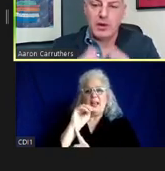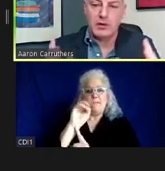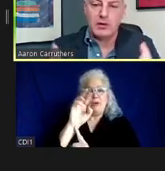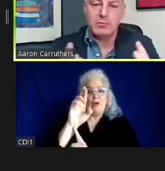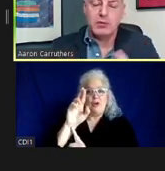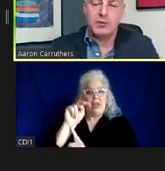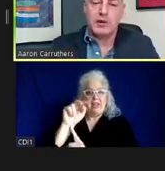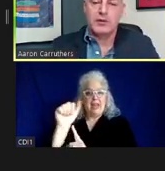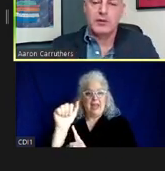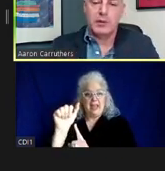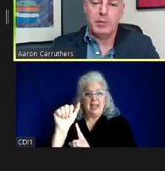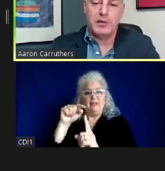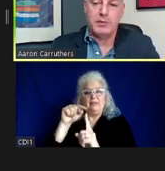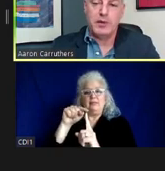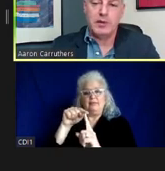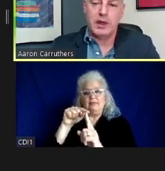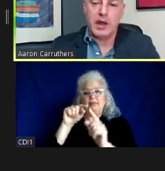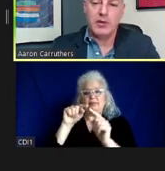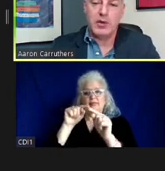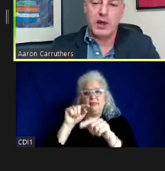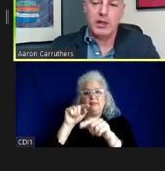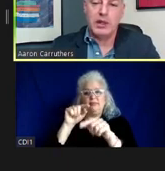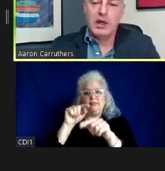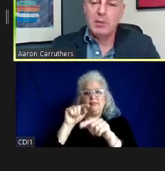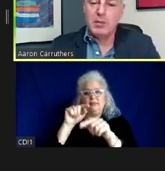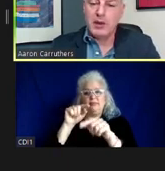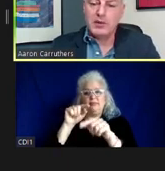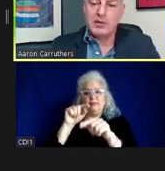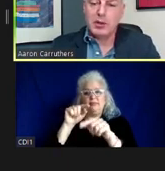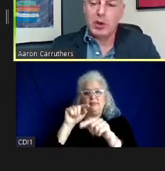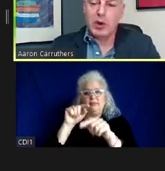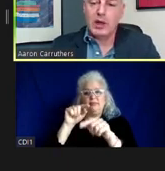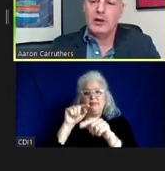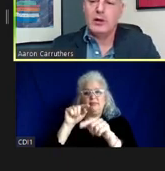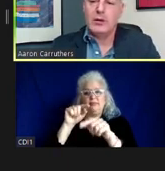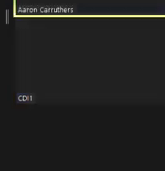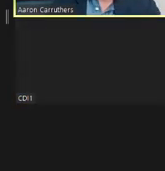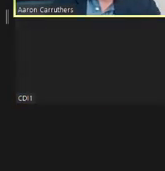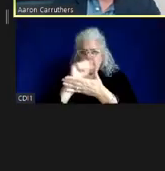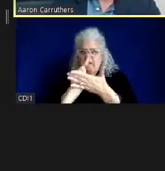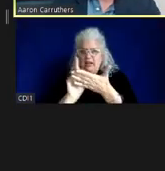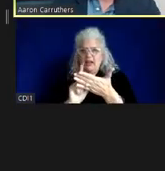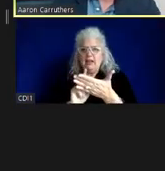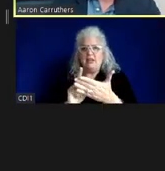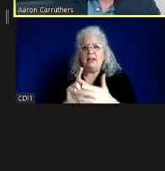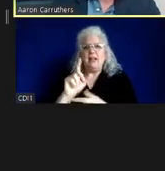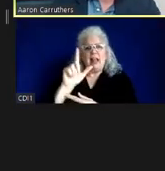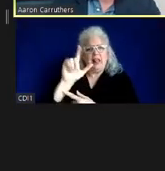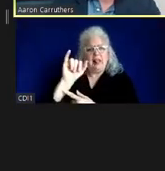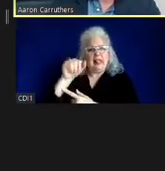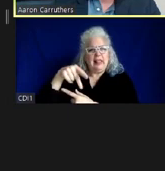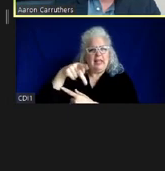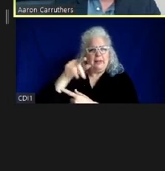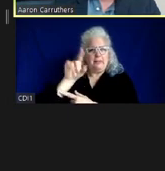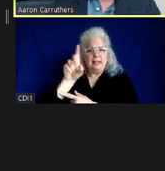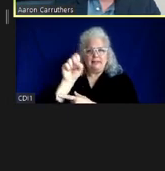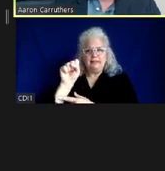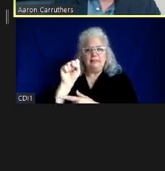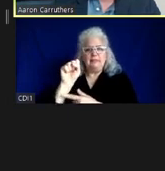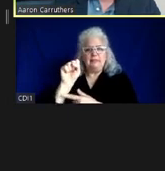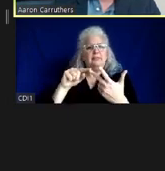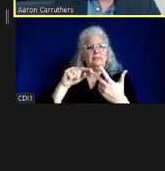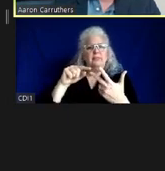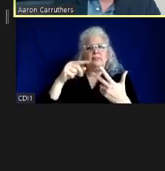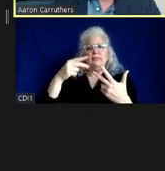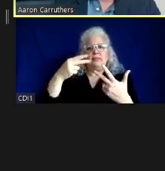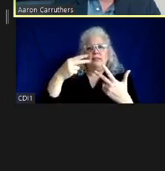there's a series of lipids that they have created: potassium chloride, monobasic potassium phosphate, sodium